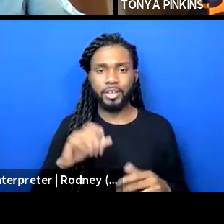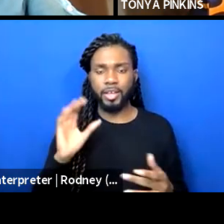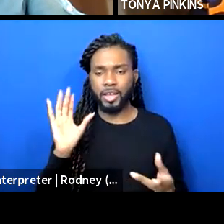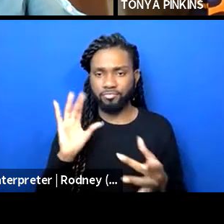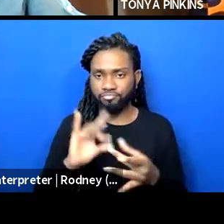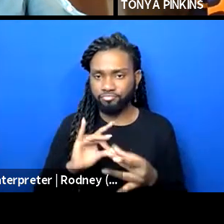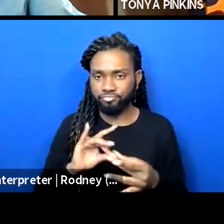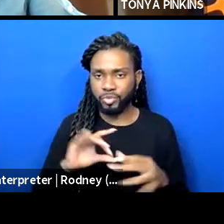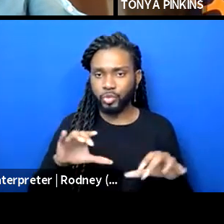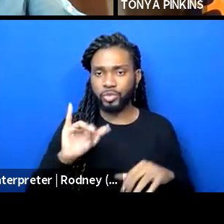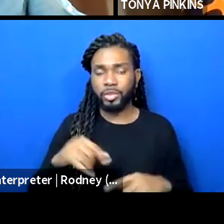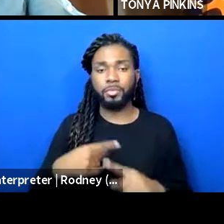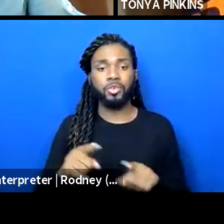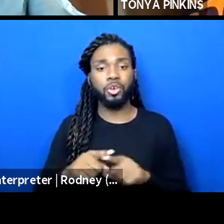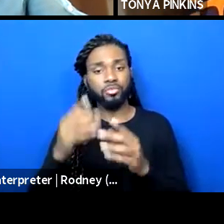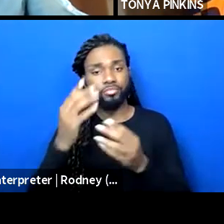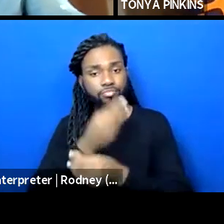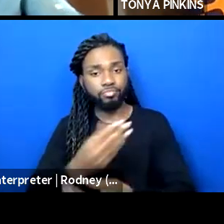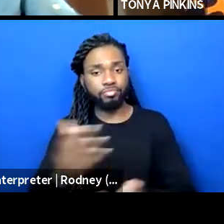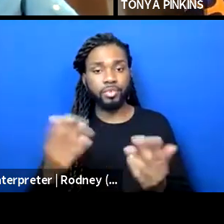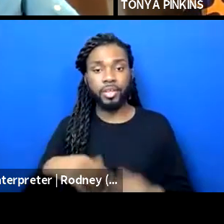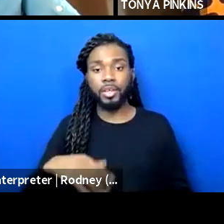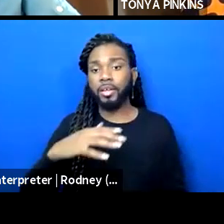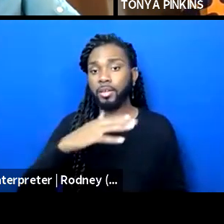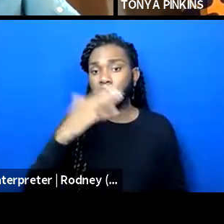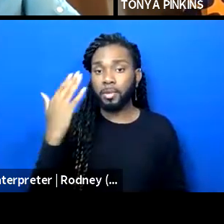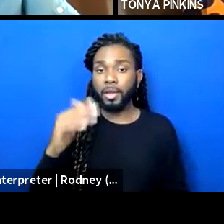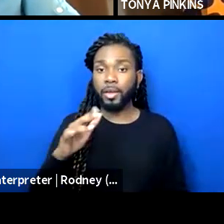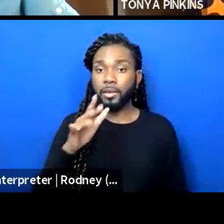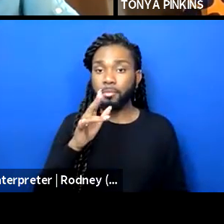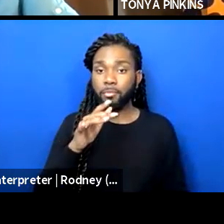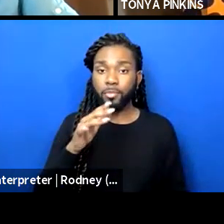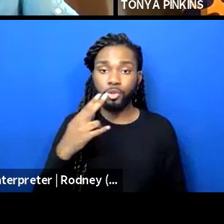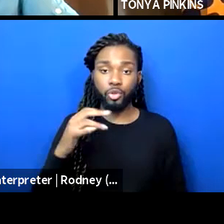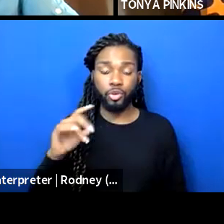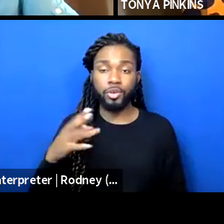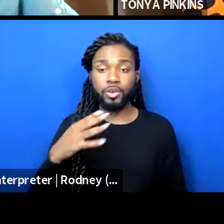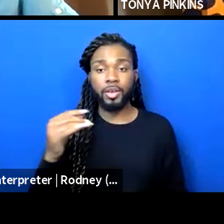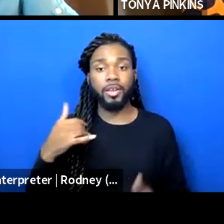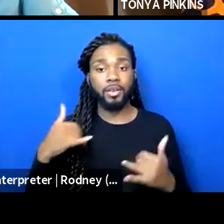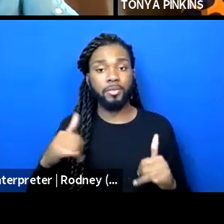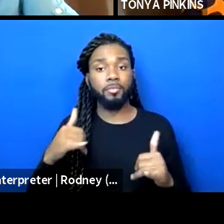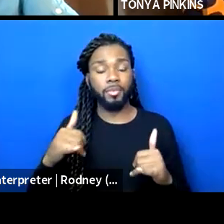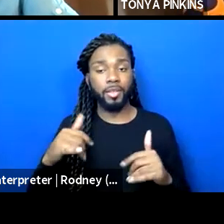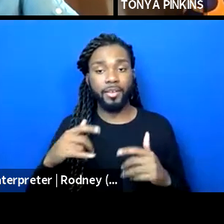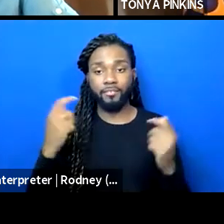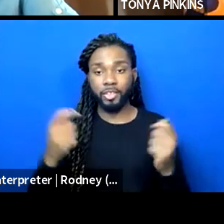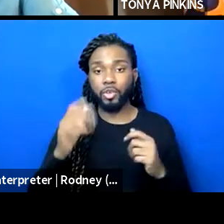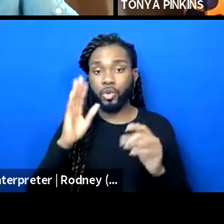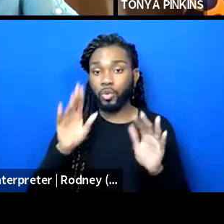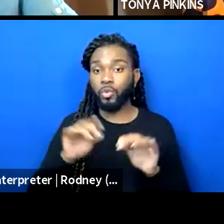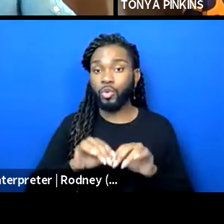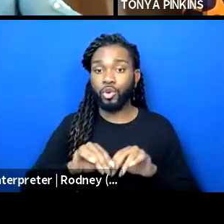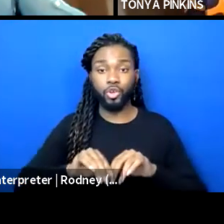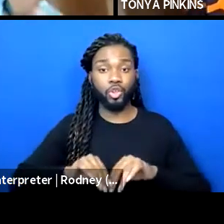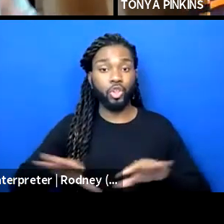that. And I want to let everyone know that the Black Motherhood and Parenting New Play Festival launches in